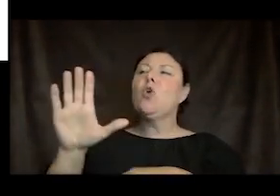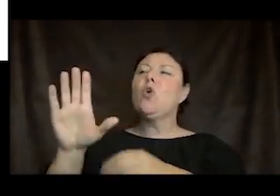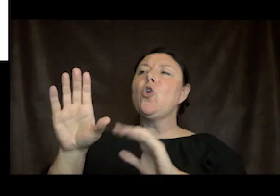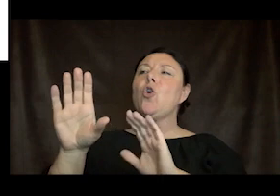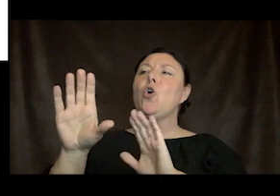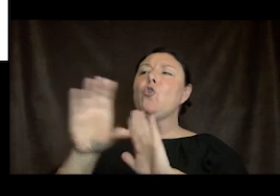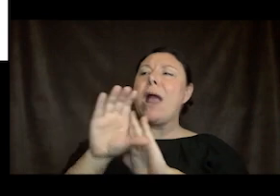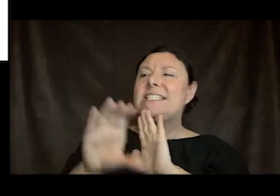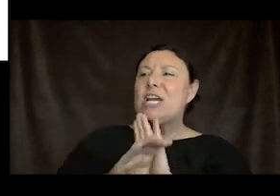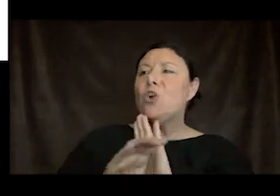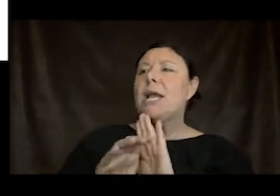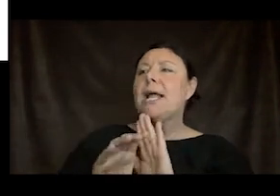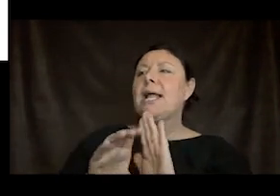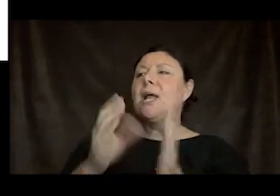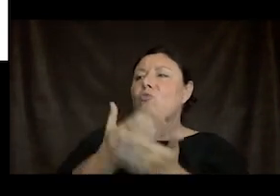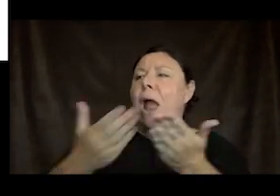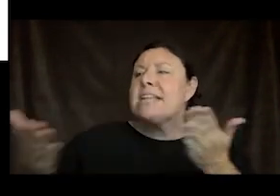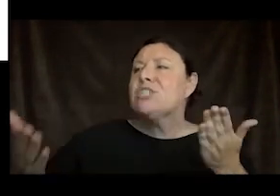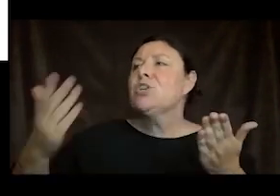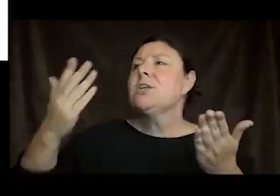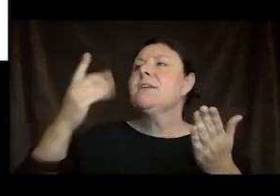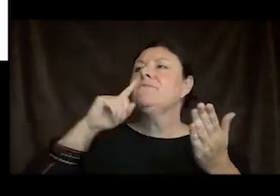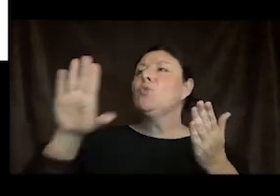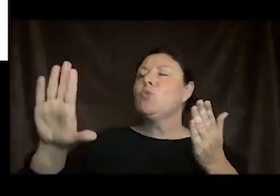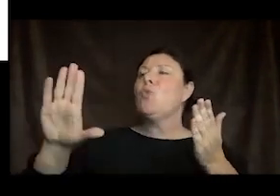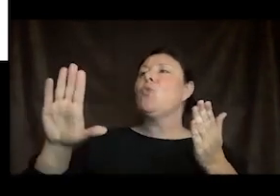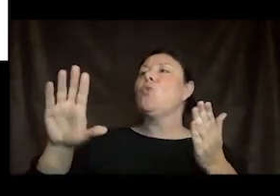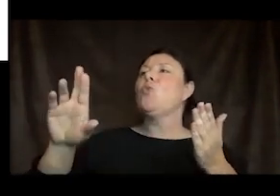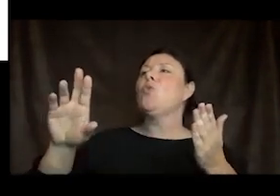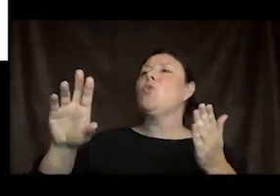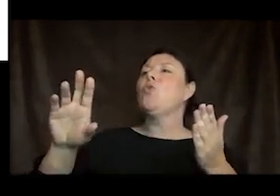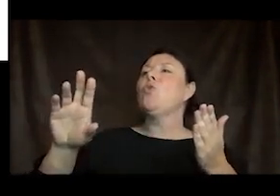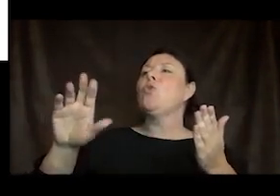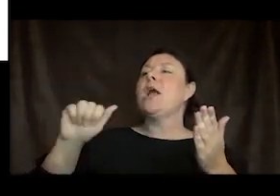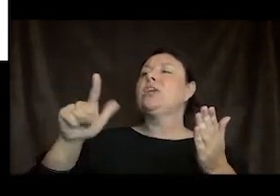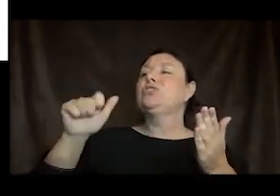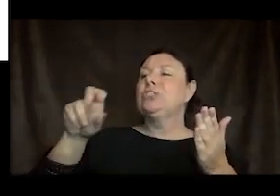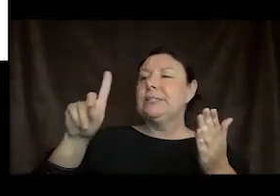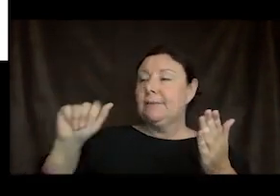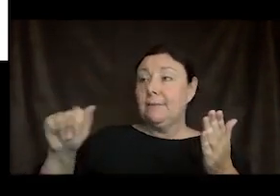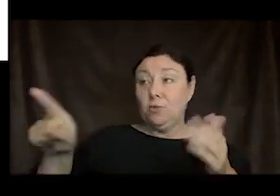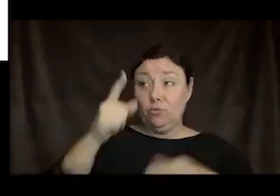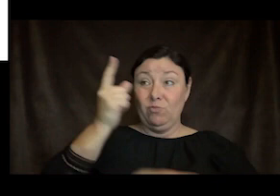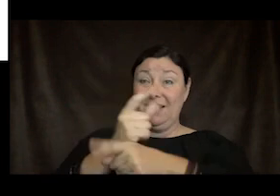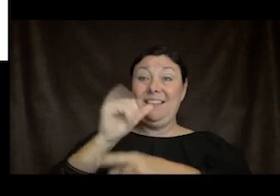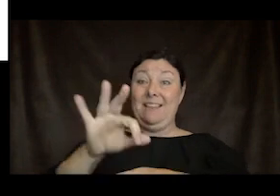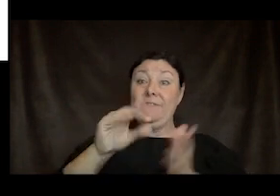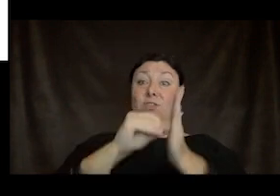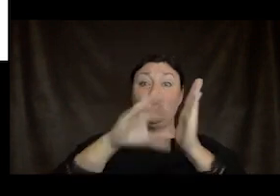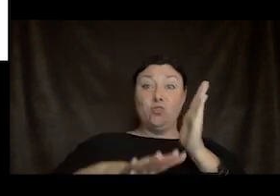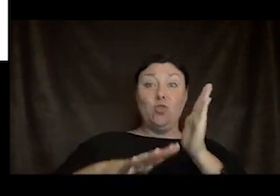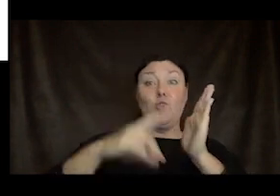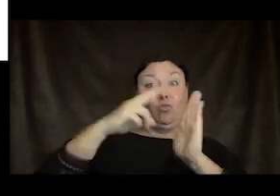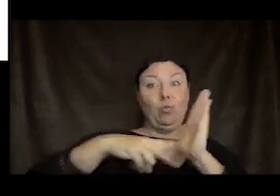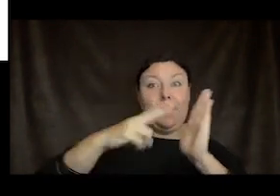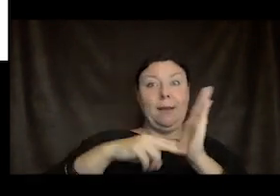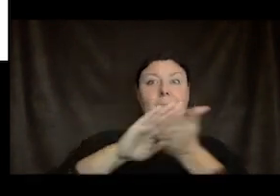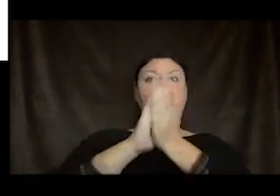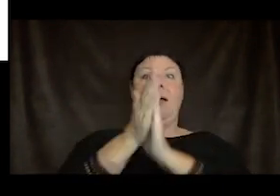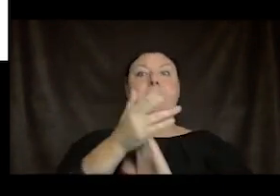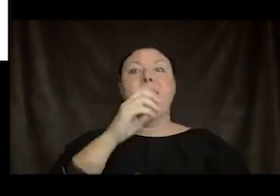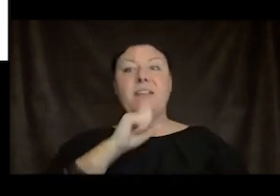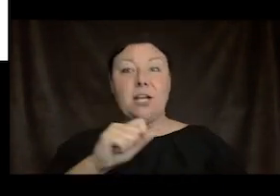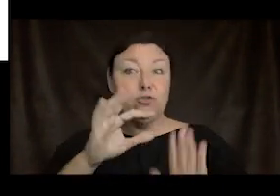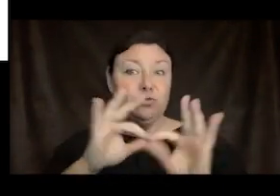a racial agenda? And you're absolutely right. If students are reading a coming-of-age story where